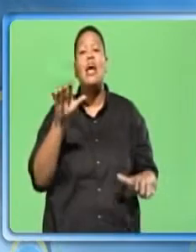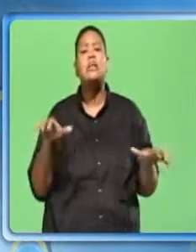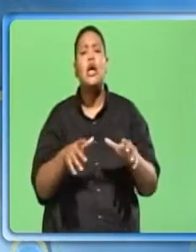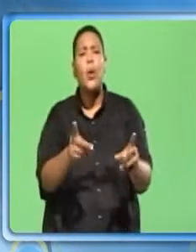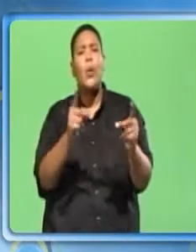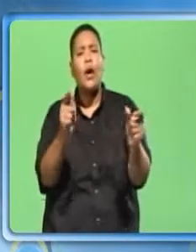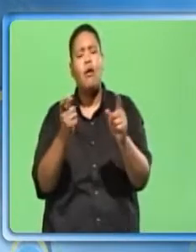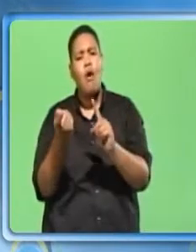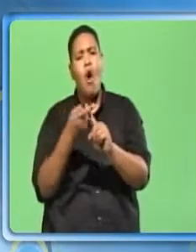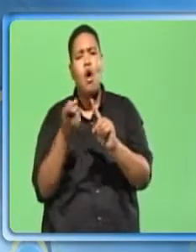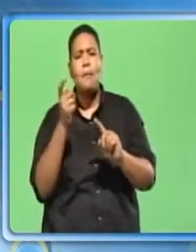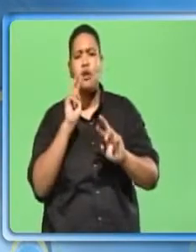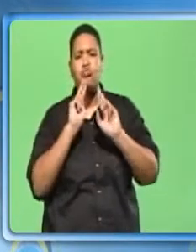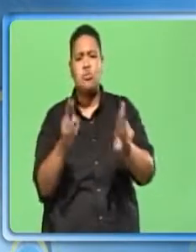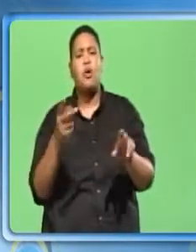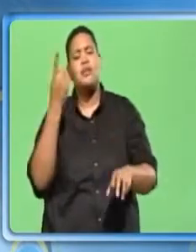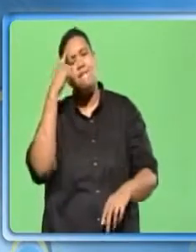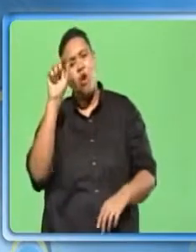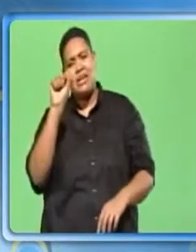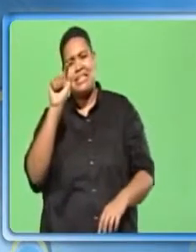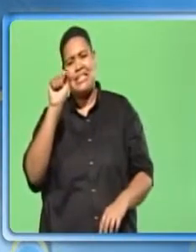automatic response to a stimulus.